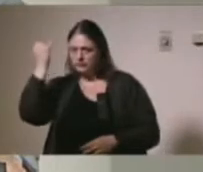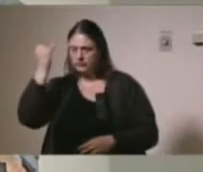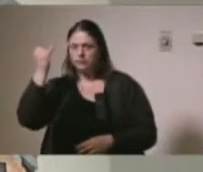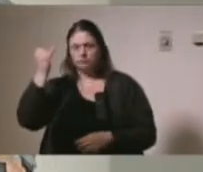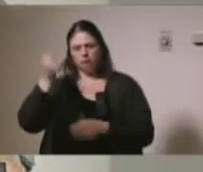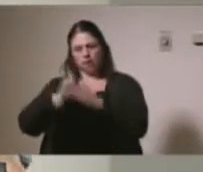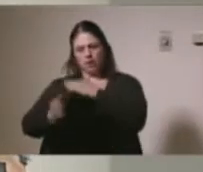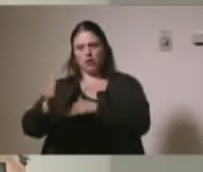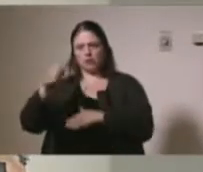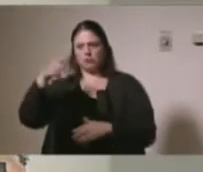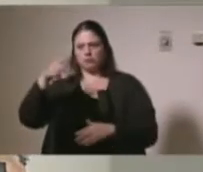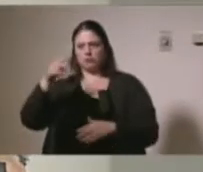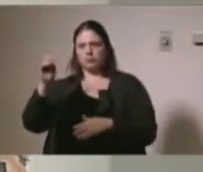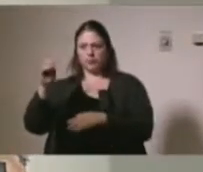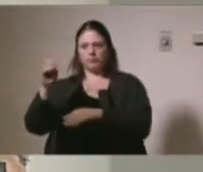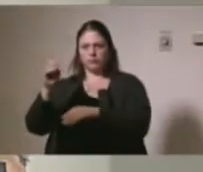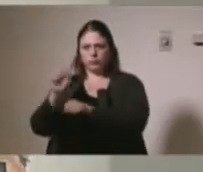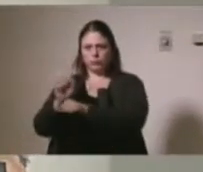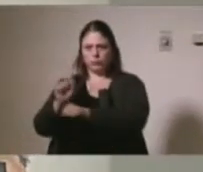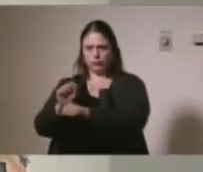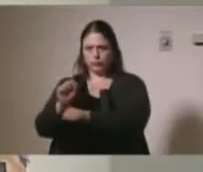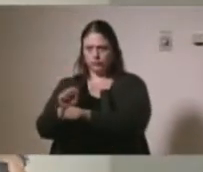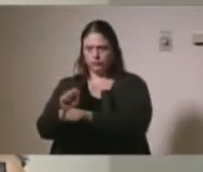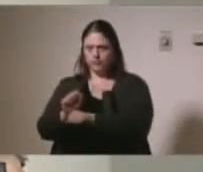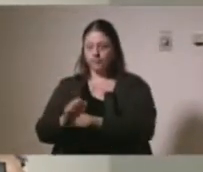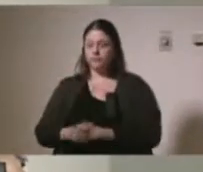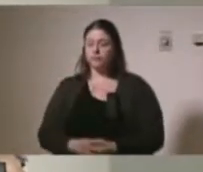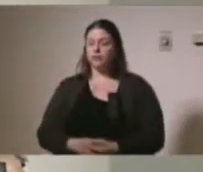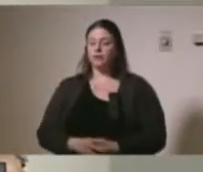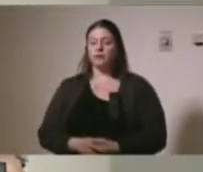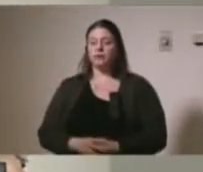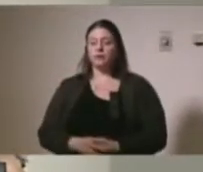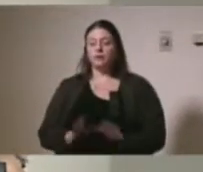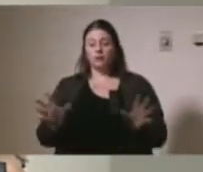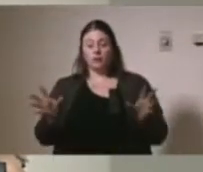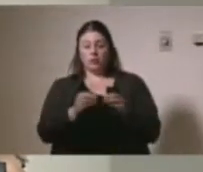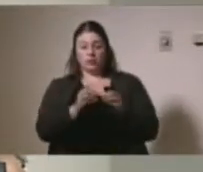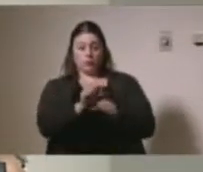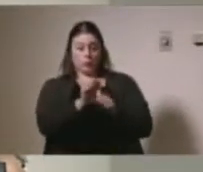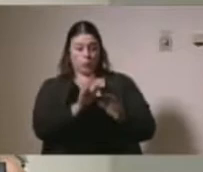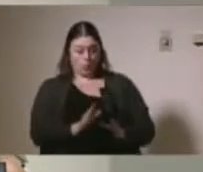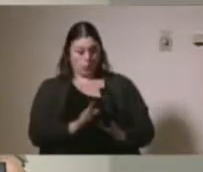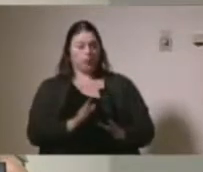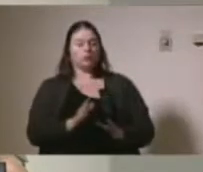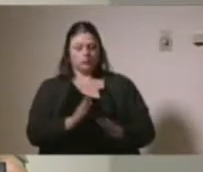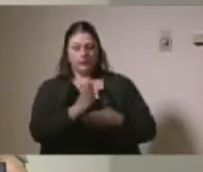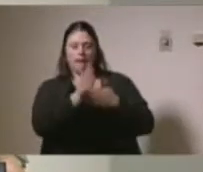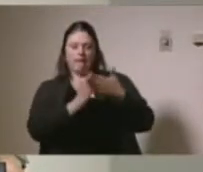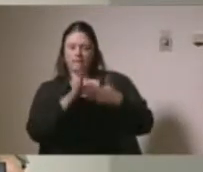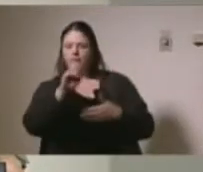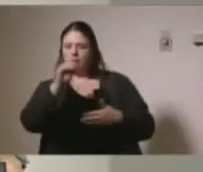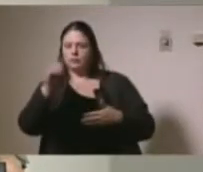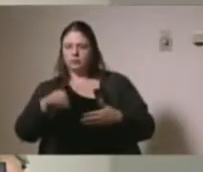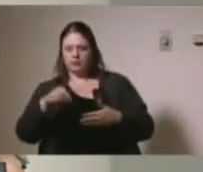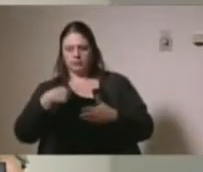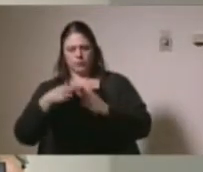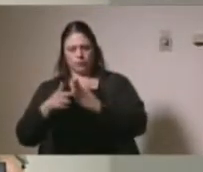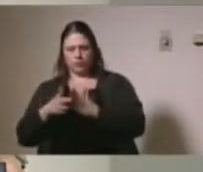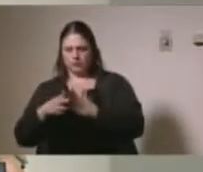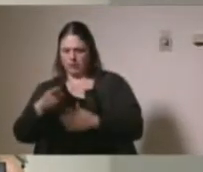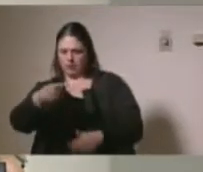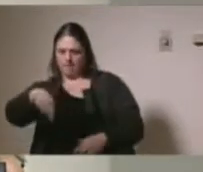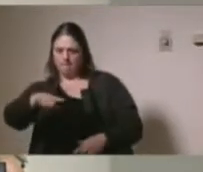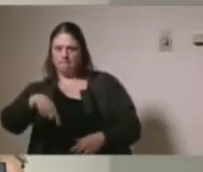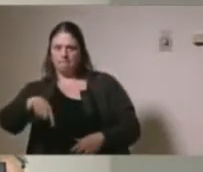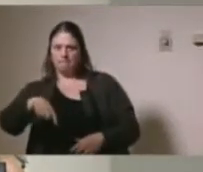sector, with over 50% of the workers represented, and in particular, I am